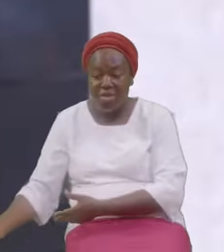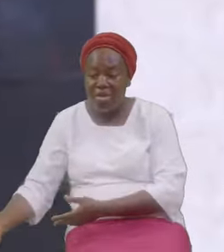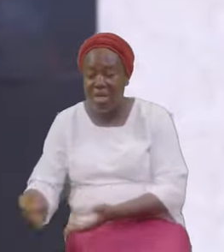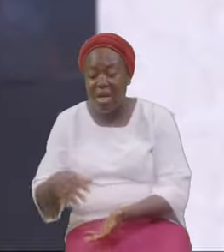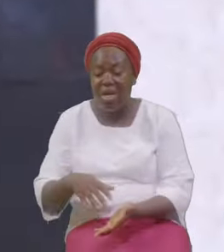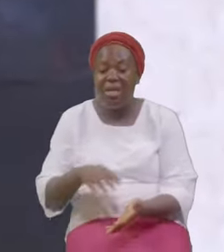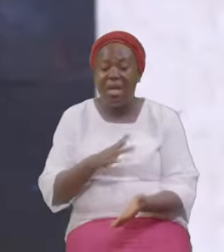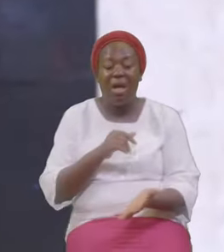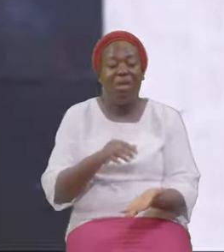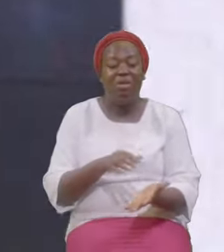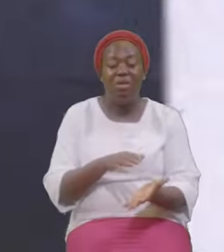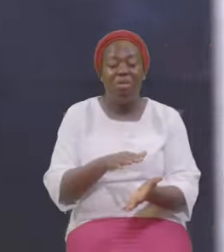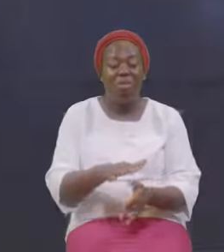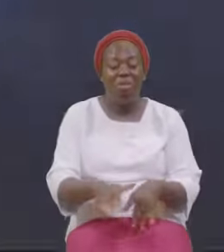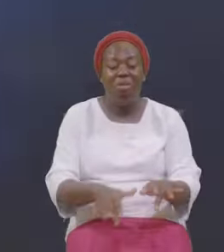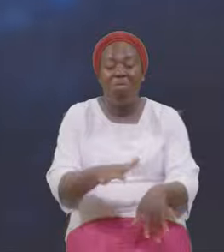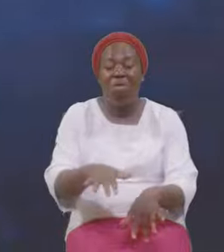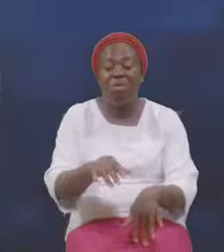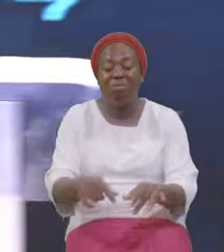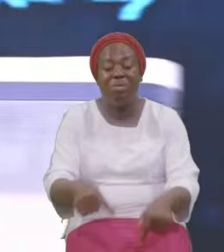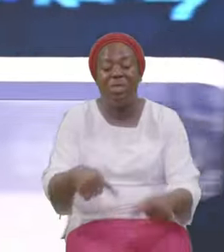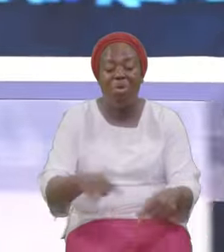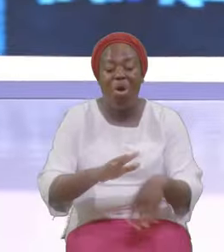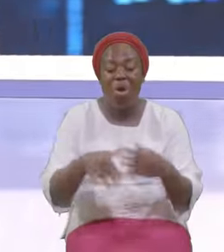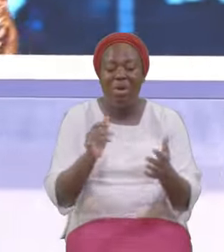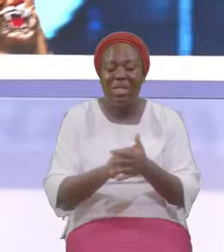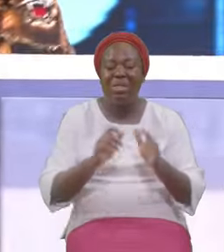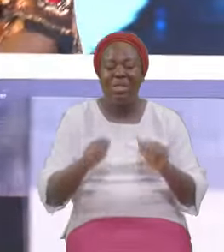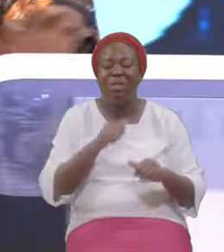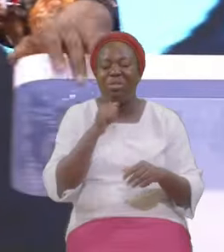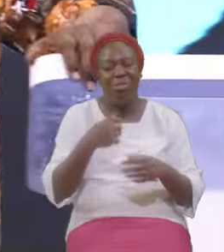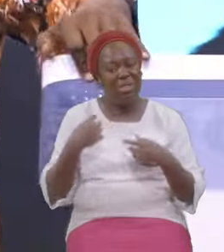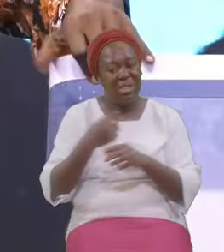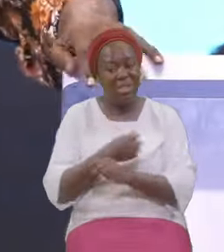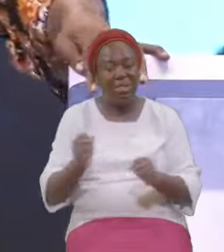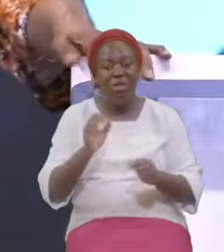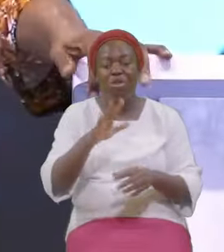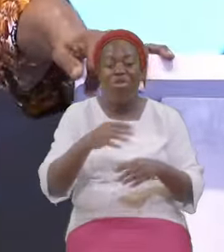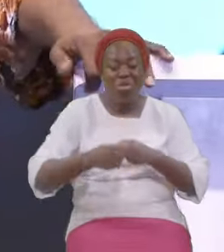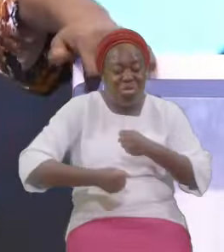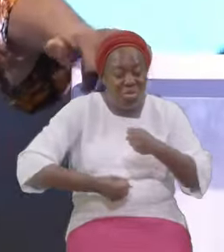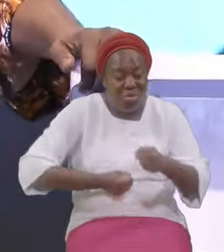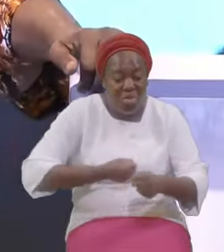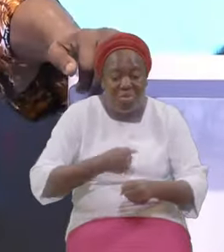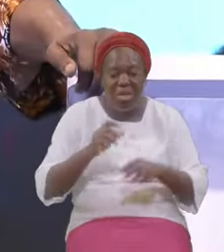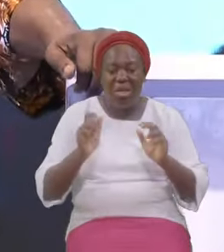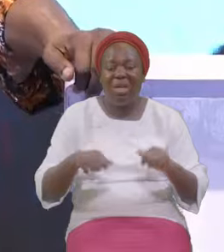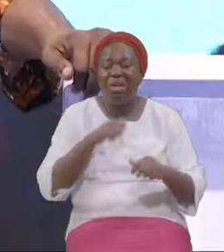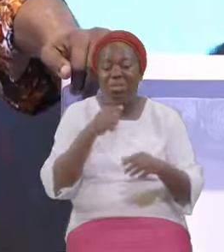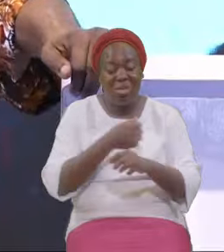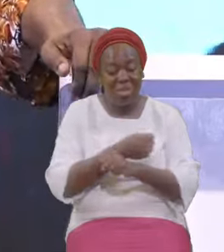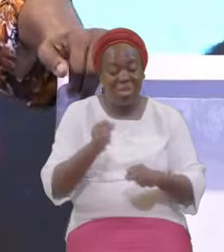All that cannot save. Your suffering cannot save you. One has suffered for you.